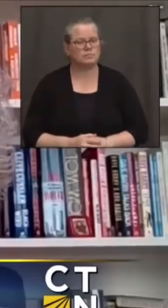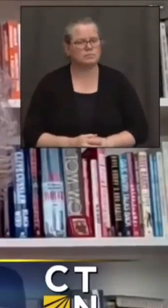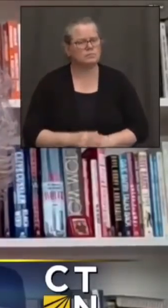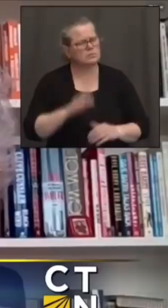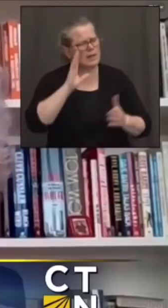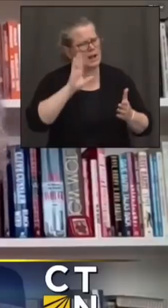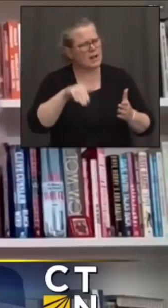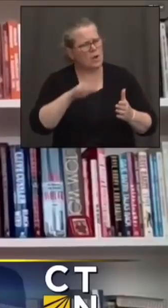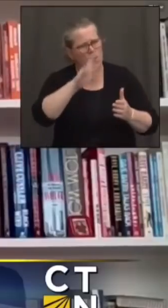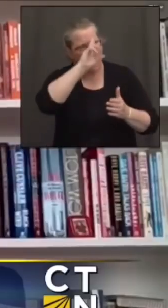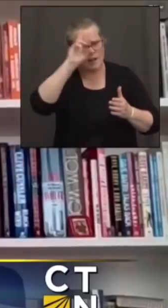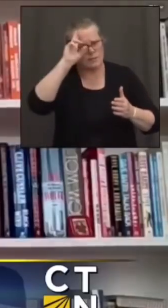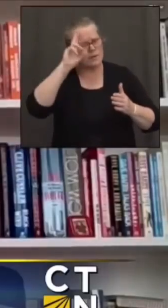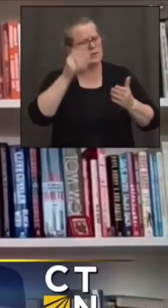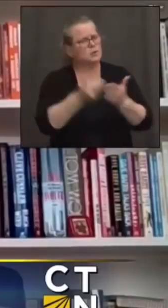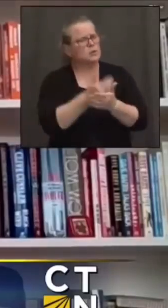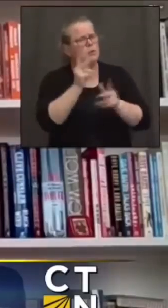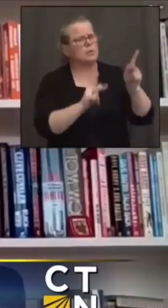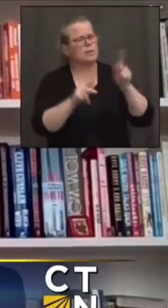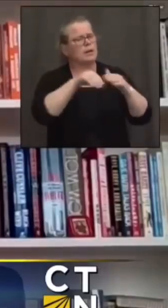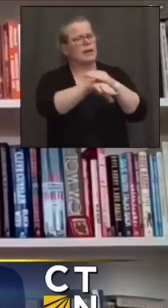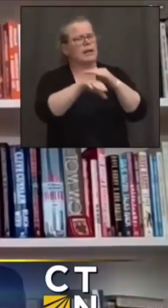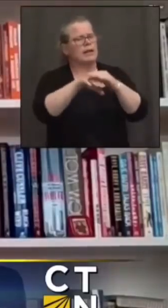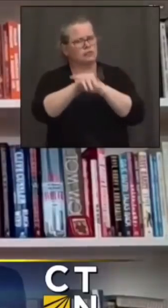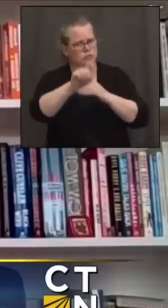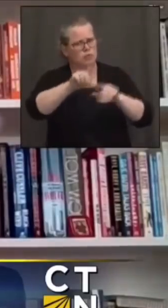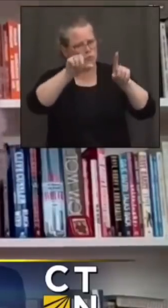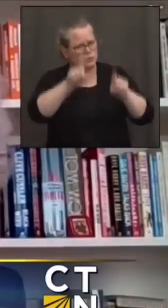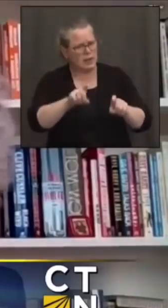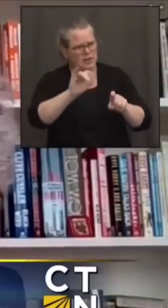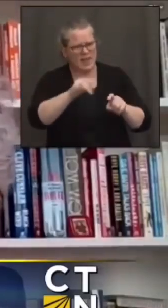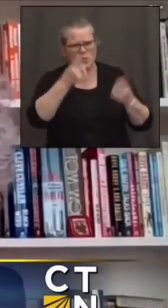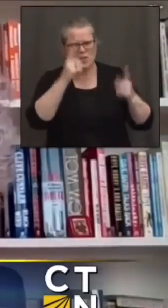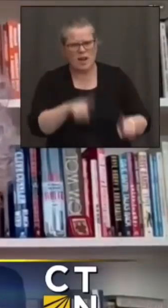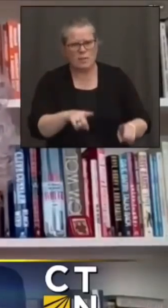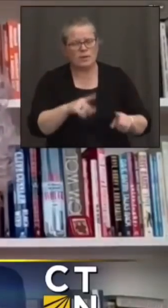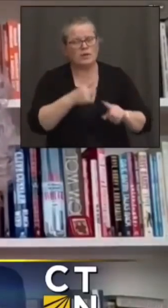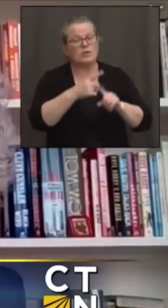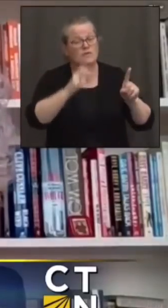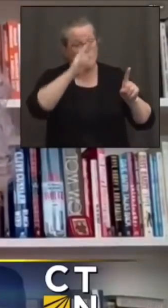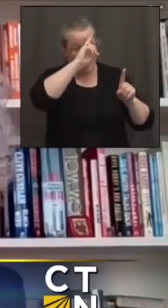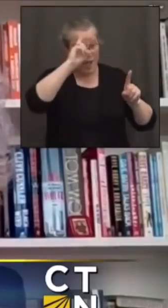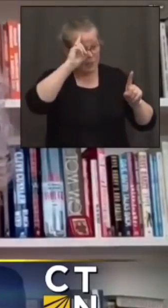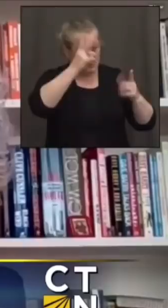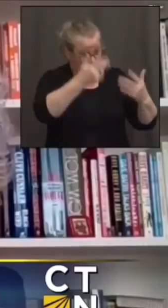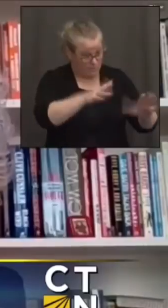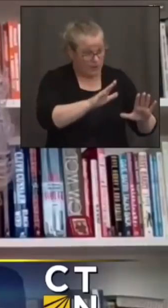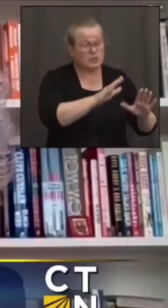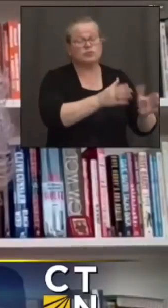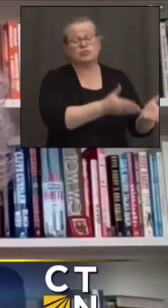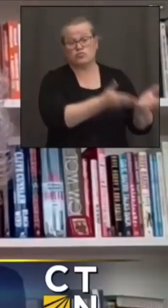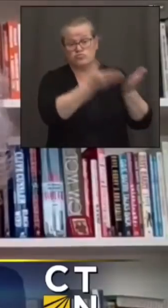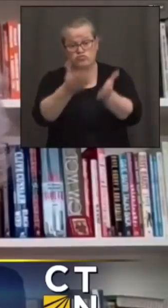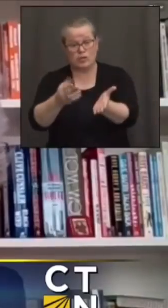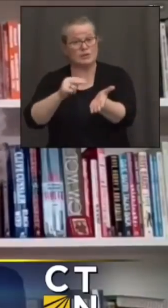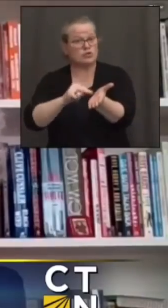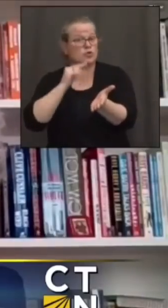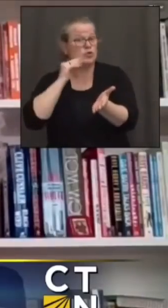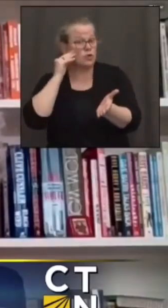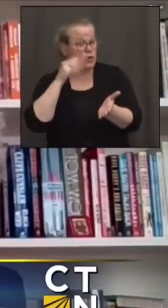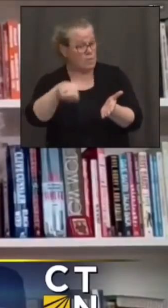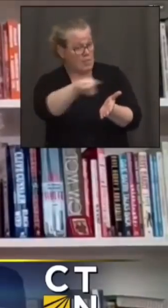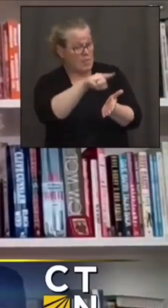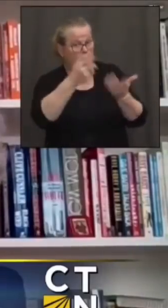happening? Have you seen at least those that are transferred from the hospitals are coming in already vaccinated?